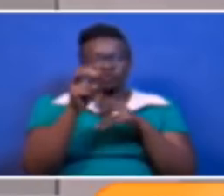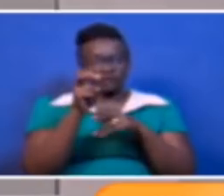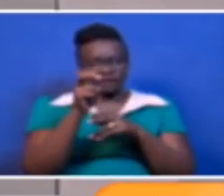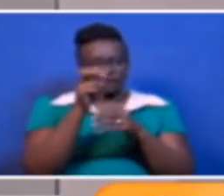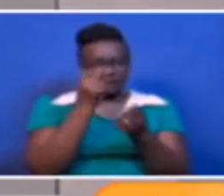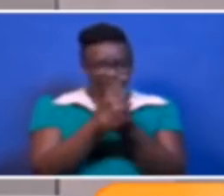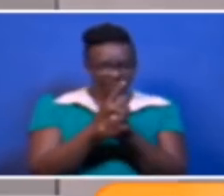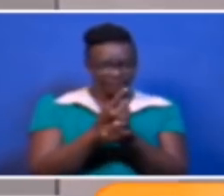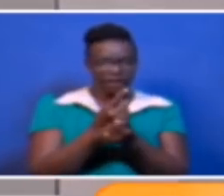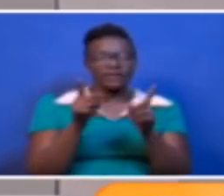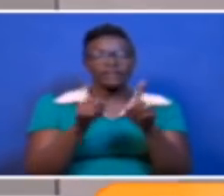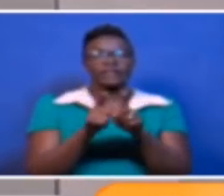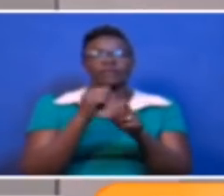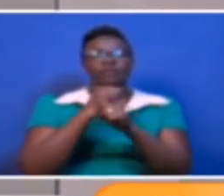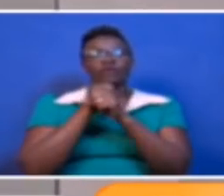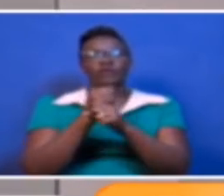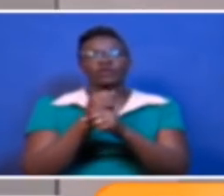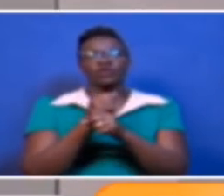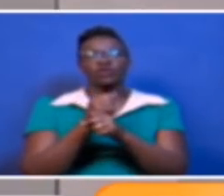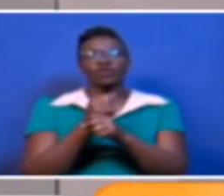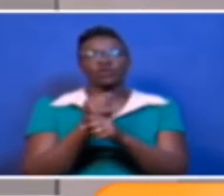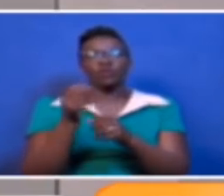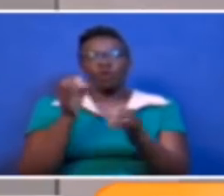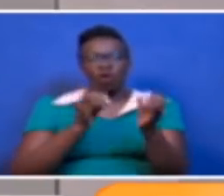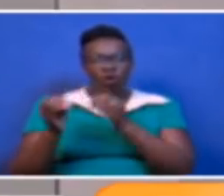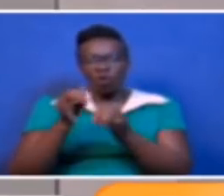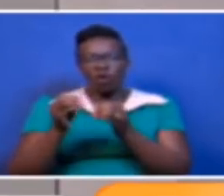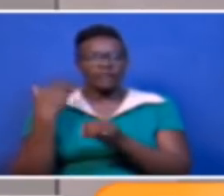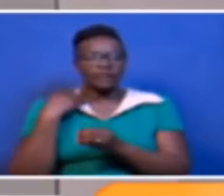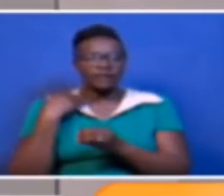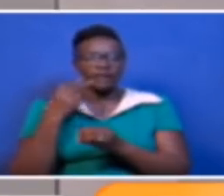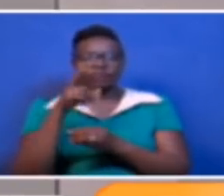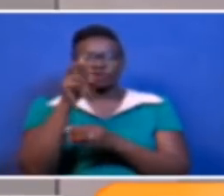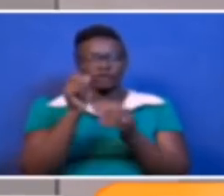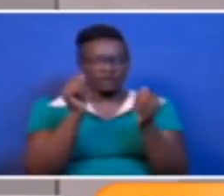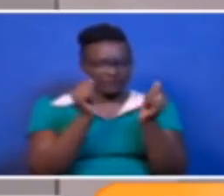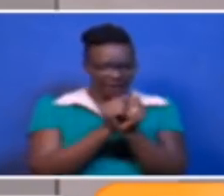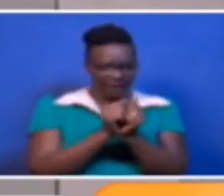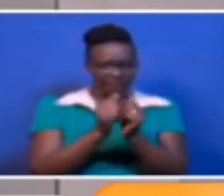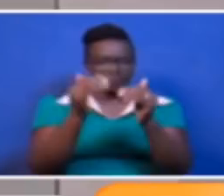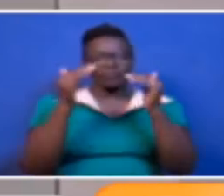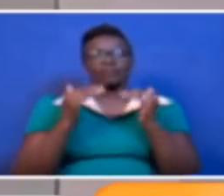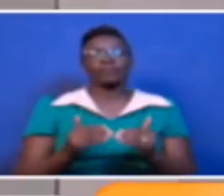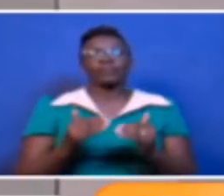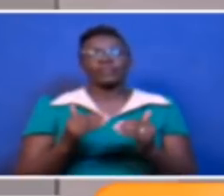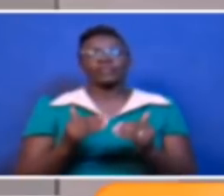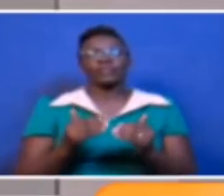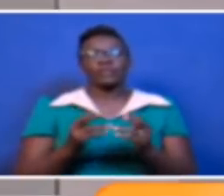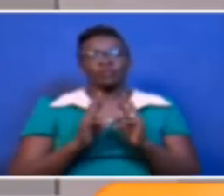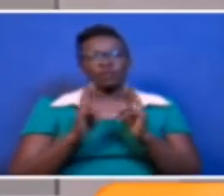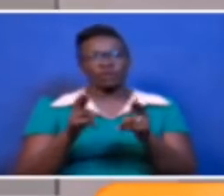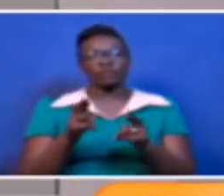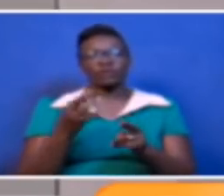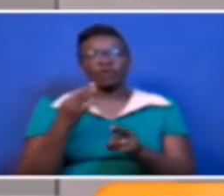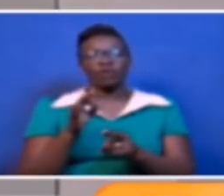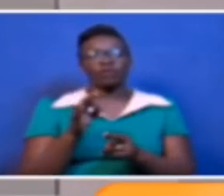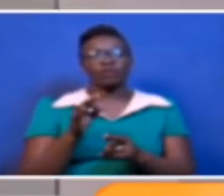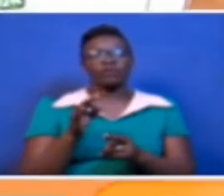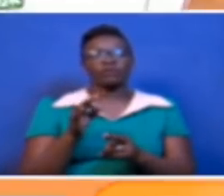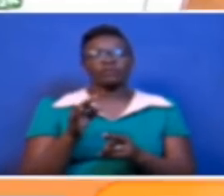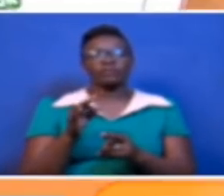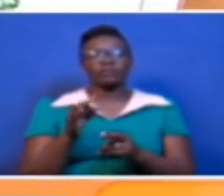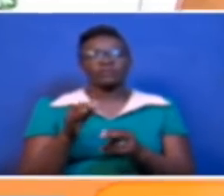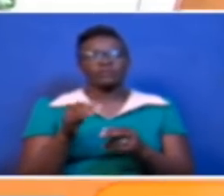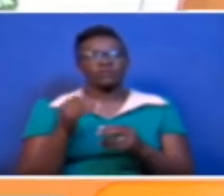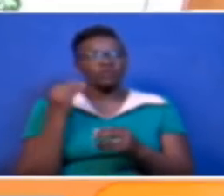of Organized Crimes Act in 2010. We came up with the Proceeds of Crime and Money Laundering Act. And these laws